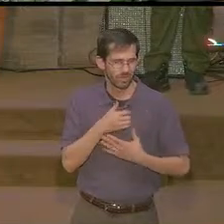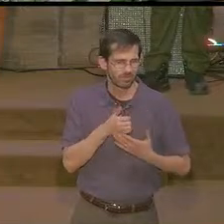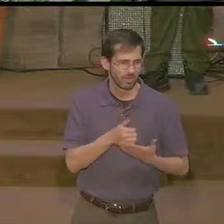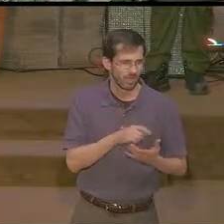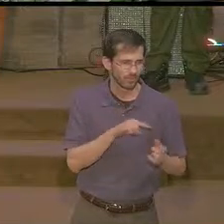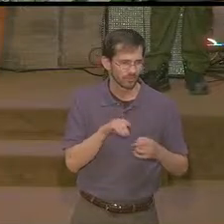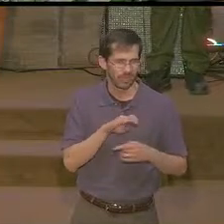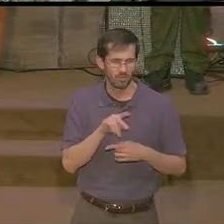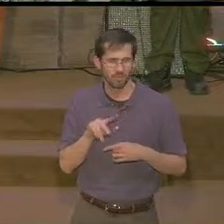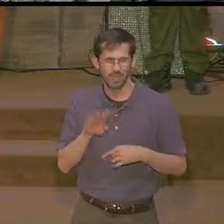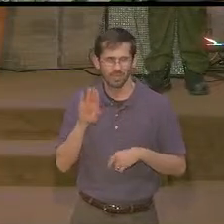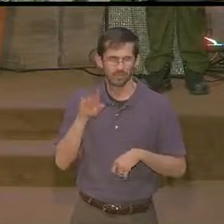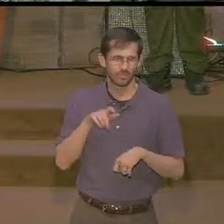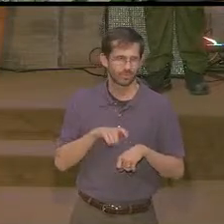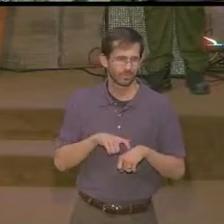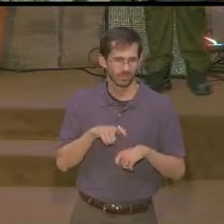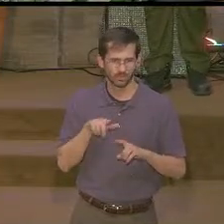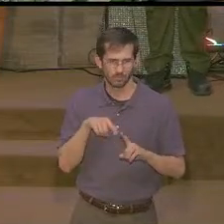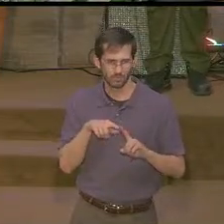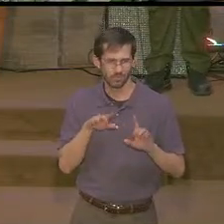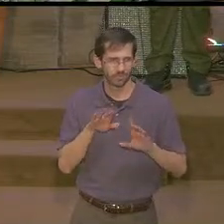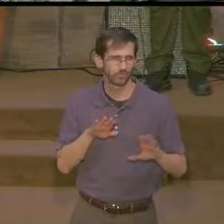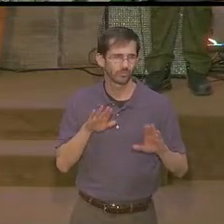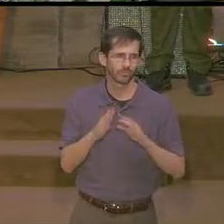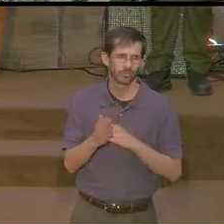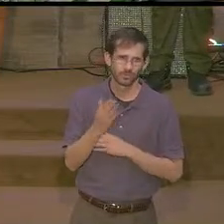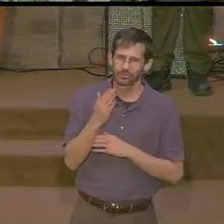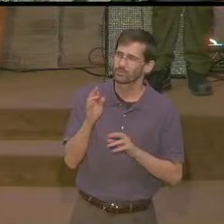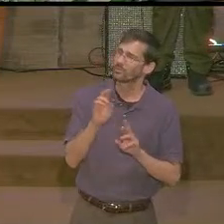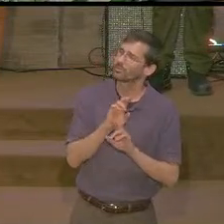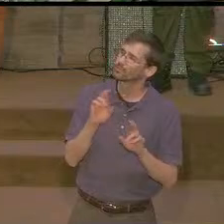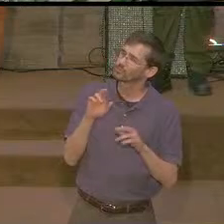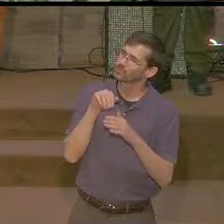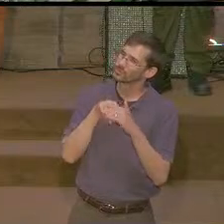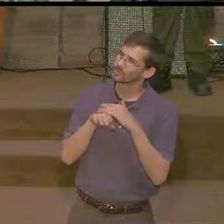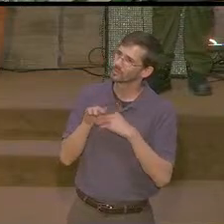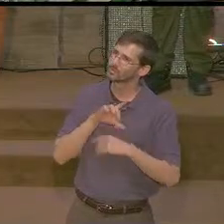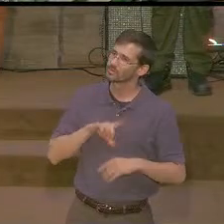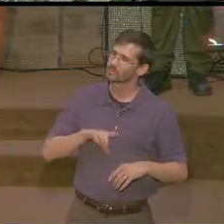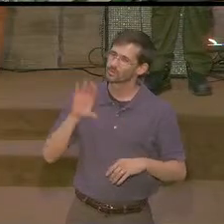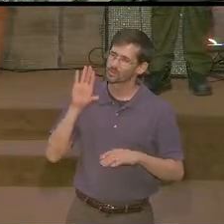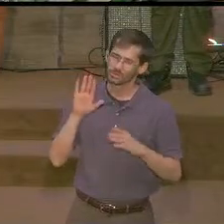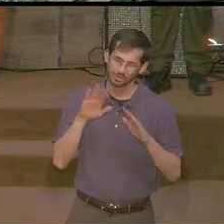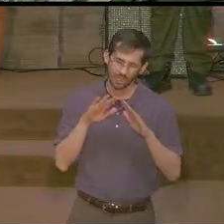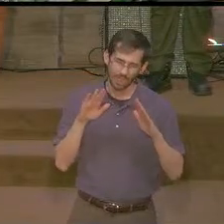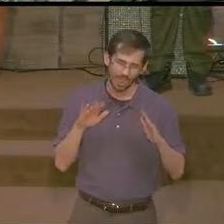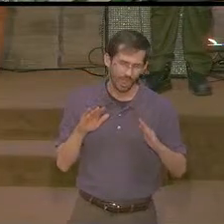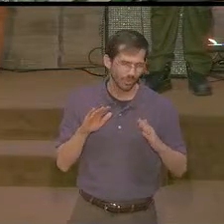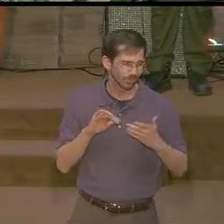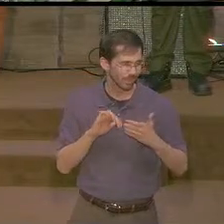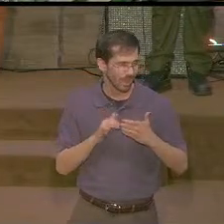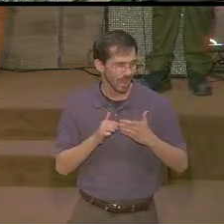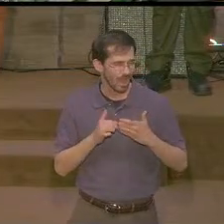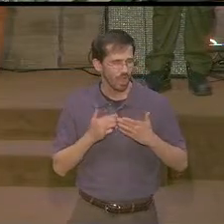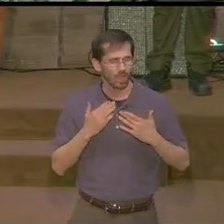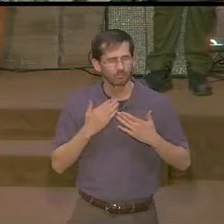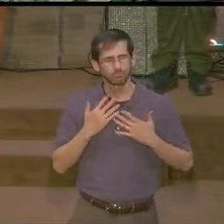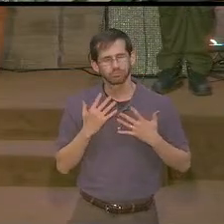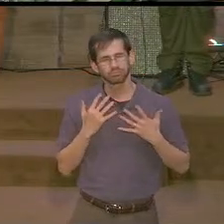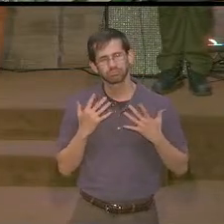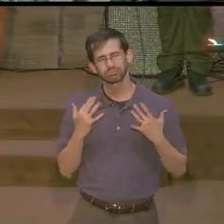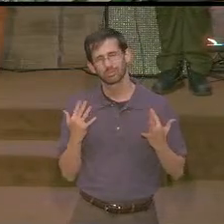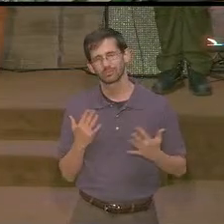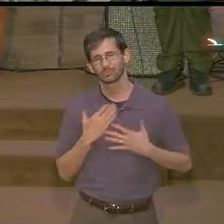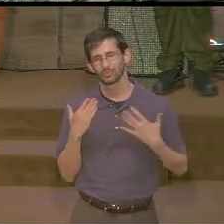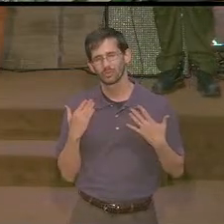at the appointed time on Sunday morning, ready to enter into the house of the Lord with joy and